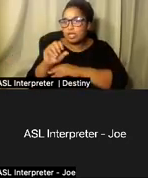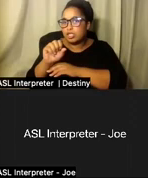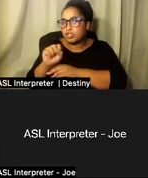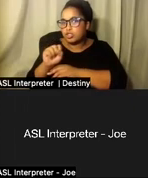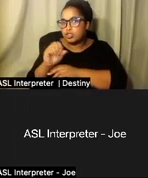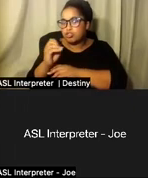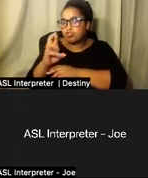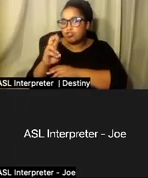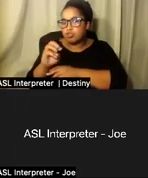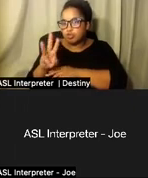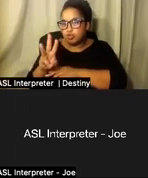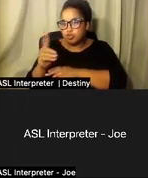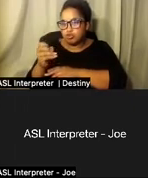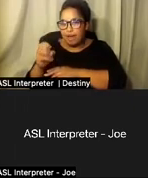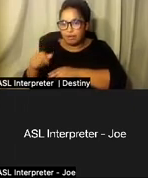too,